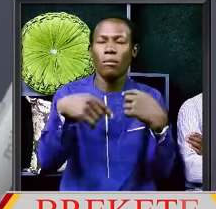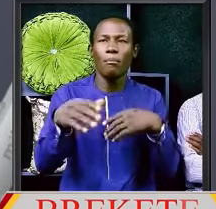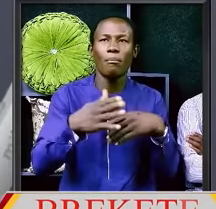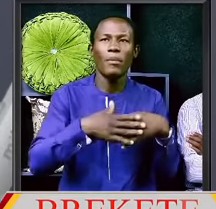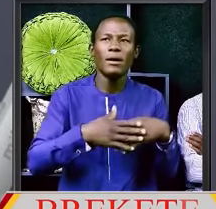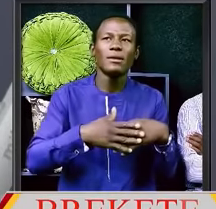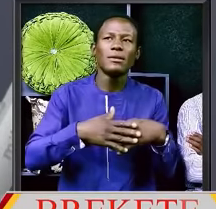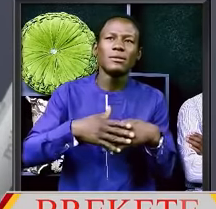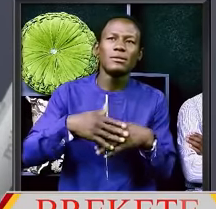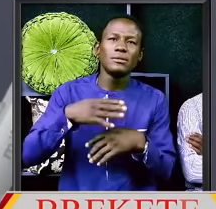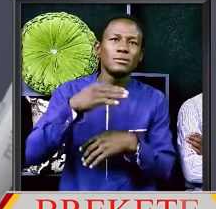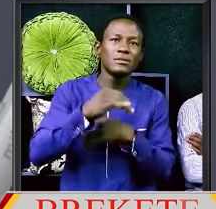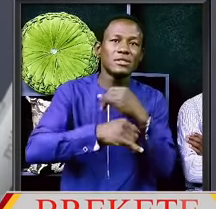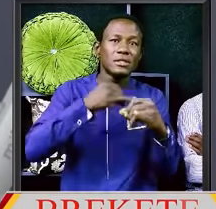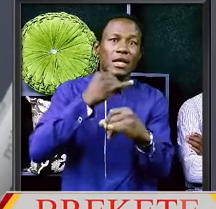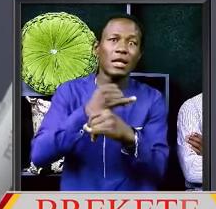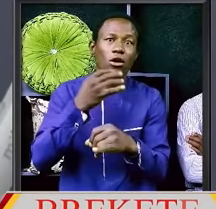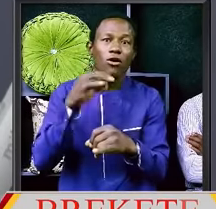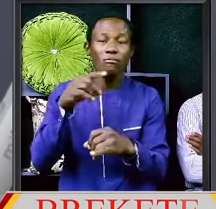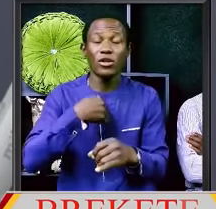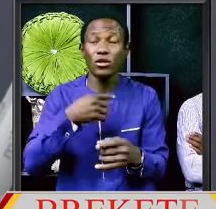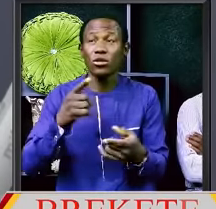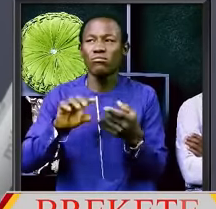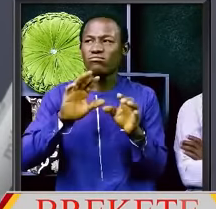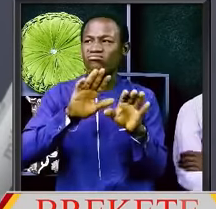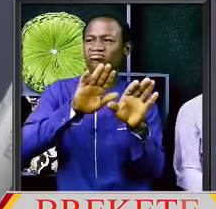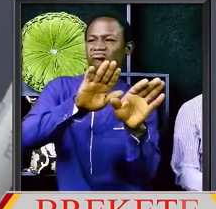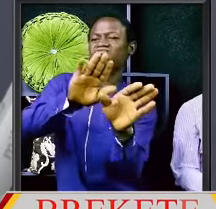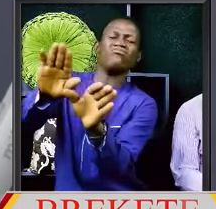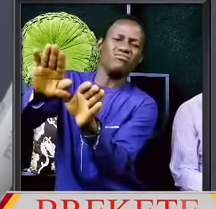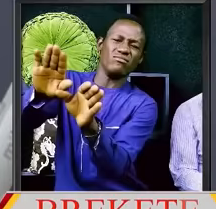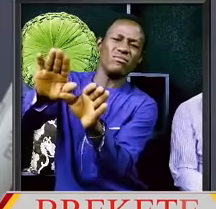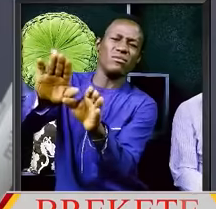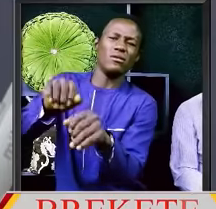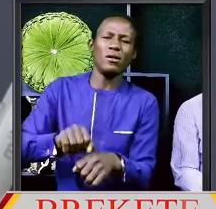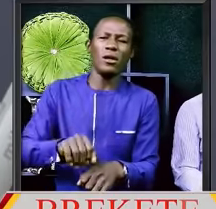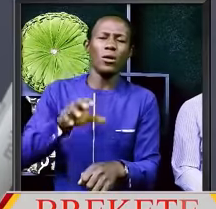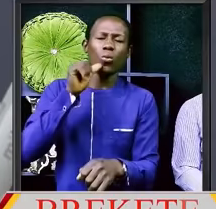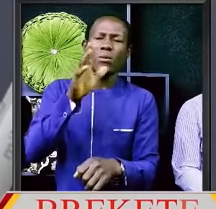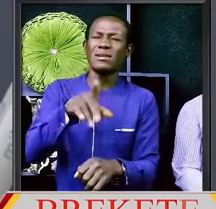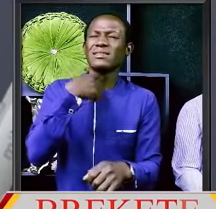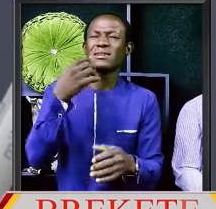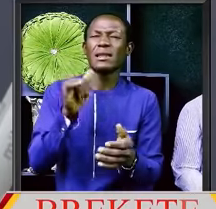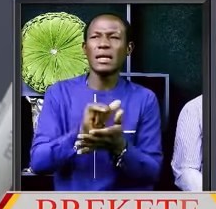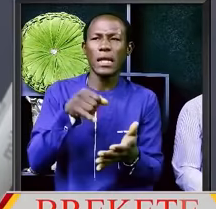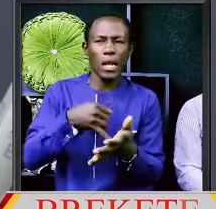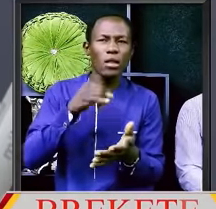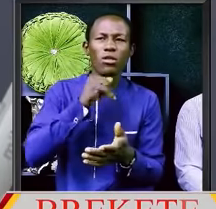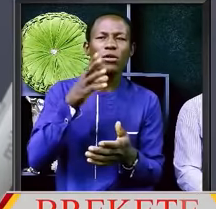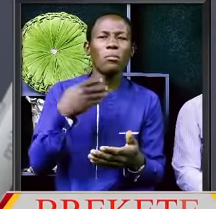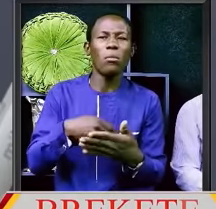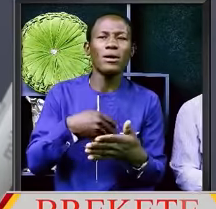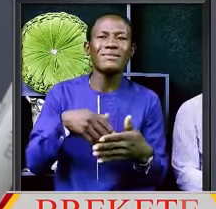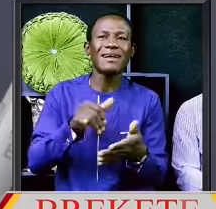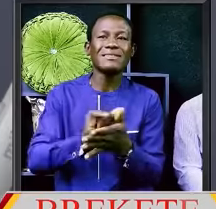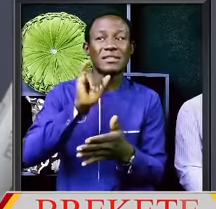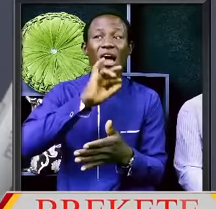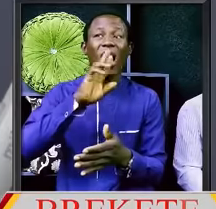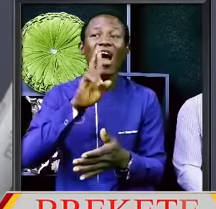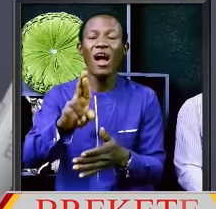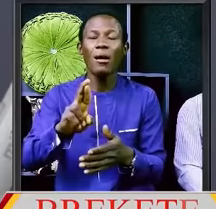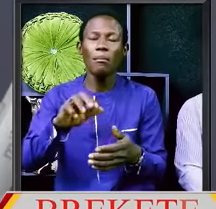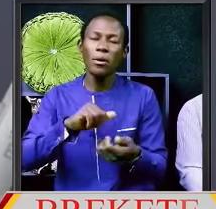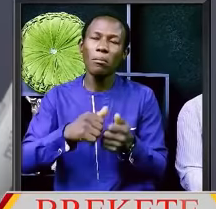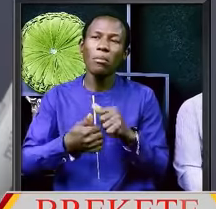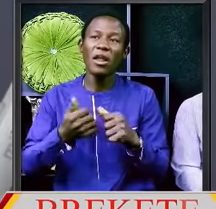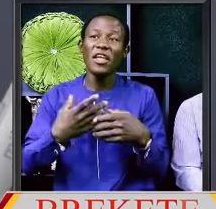instead, where I go pursue, when I see the woman talk, say, no, be the money be her problem, even though she and the children they